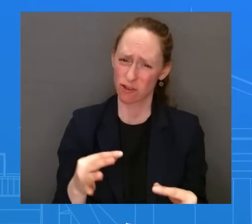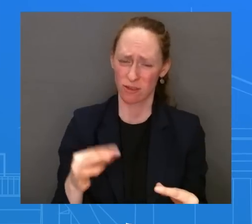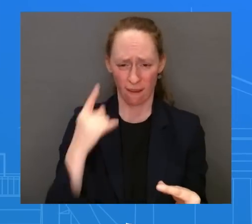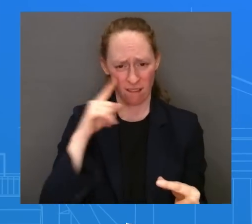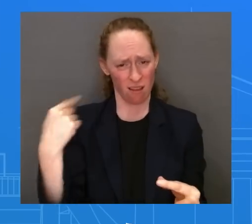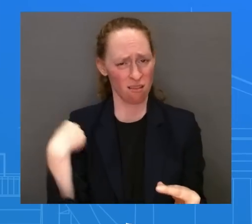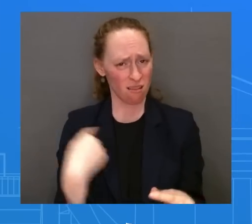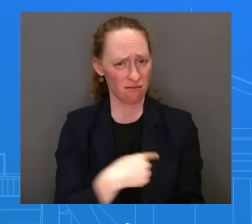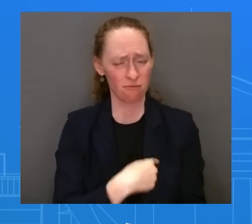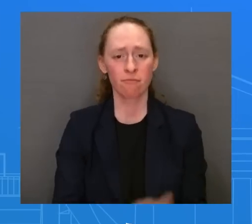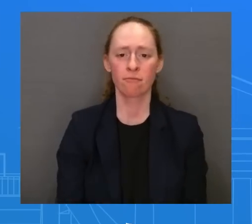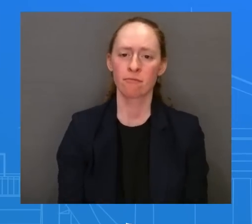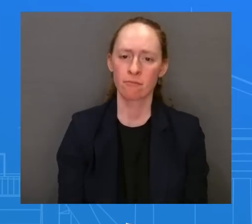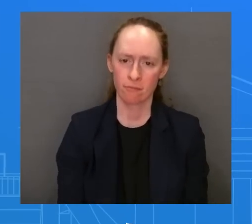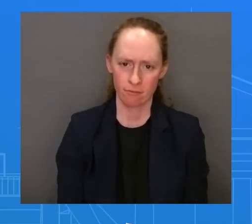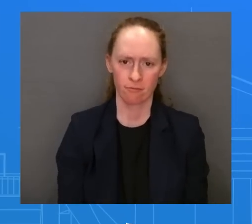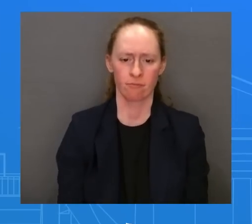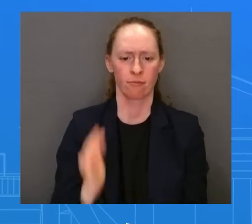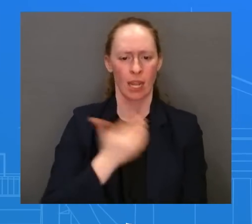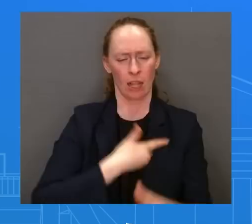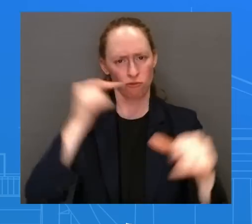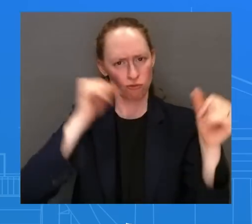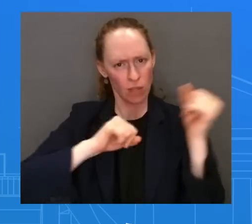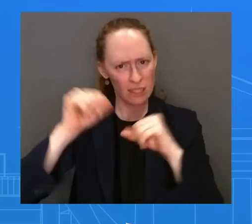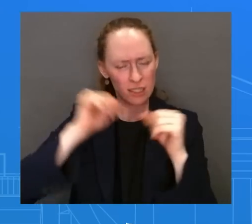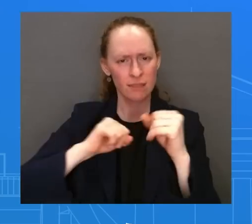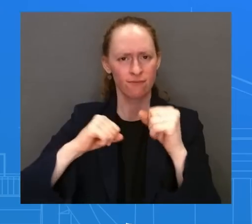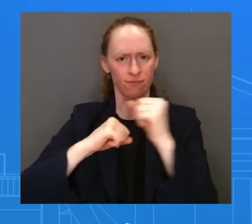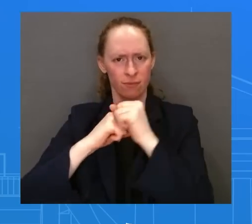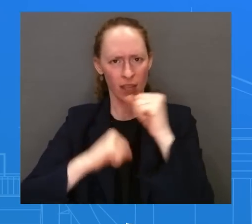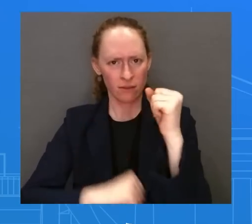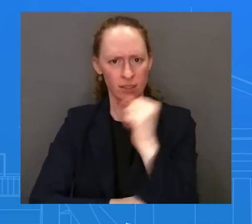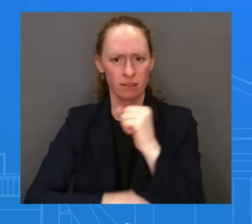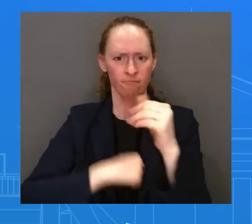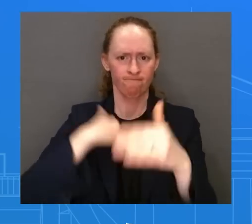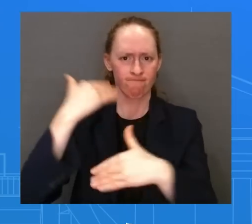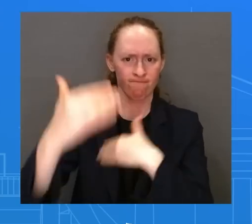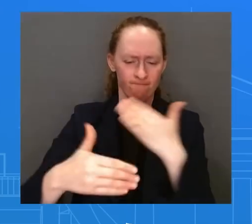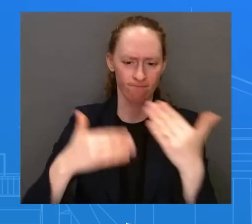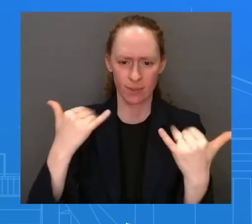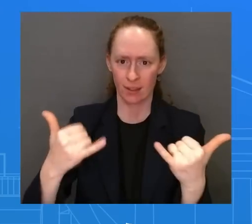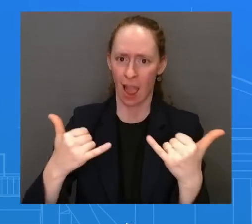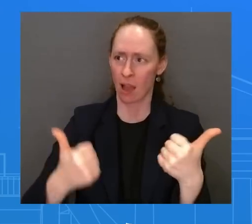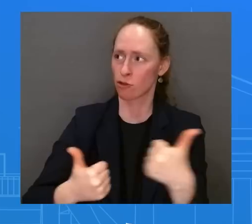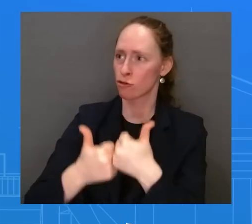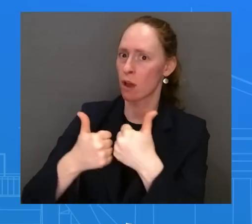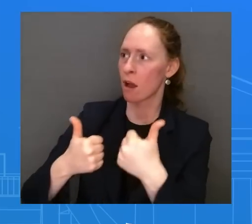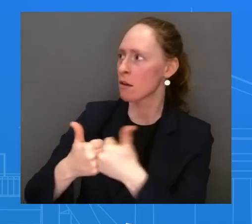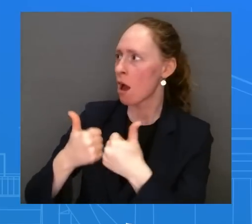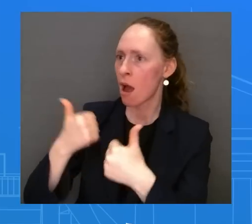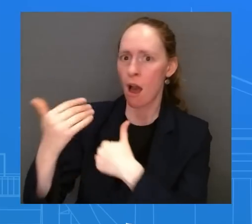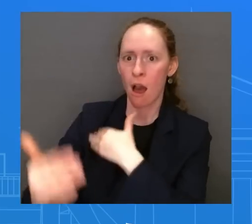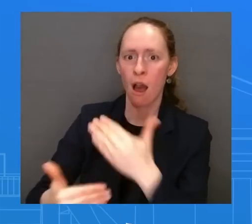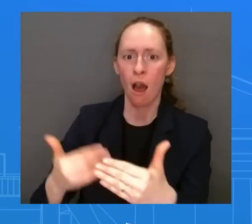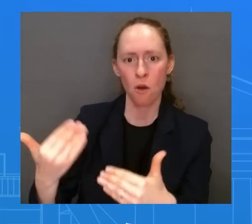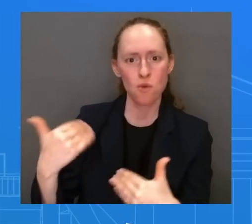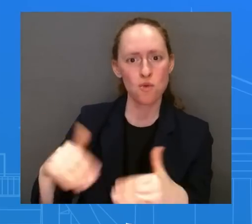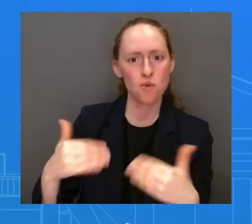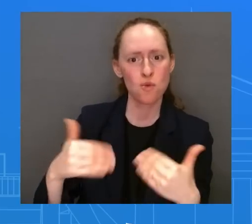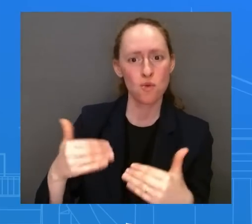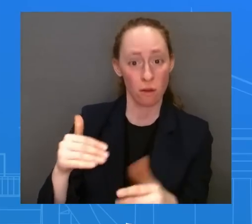able to deal with the most pressing challenges of the day which are not quite by the way emanating out of Afghanistan certainly not anymore